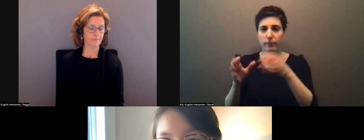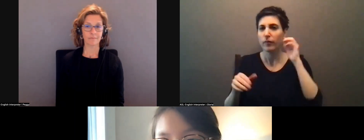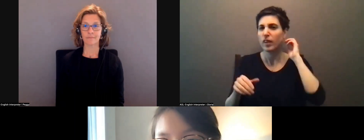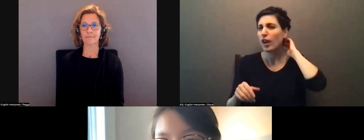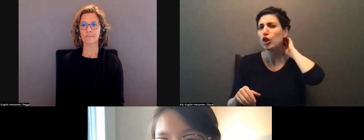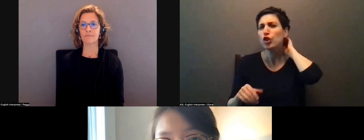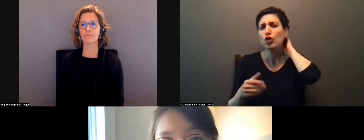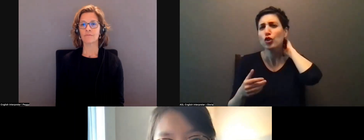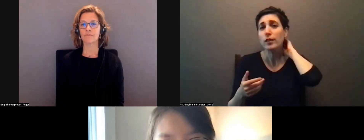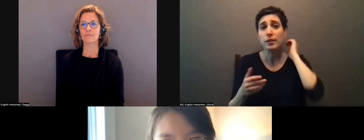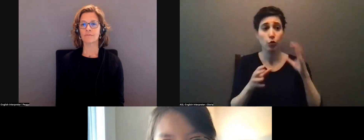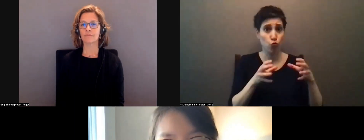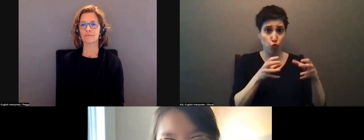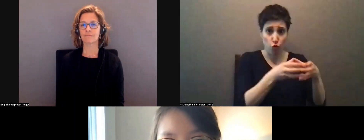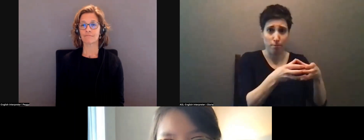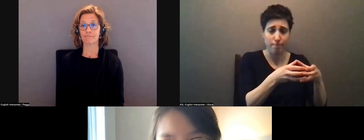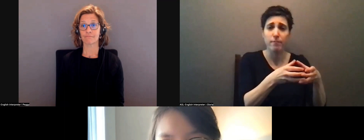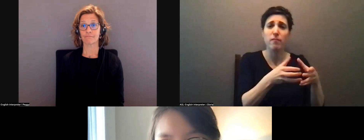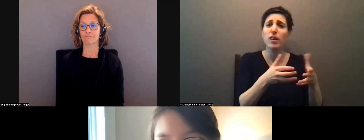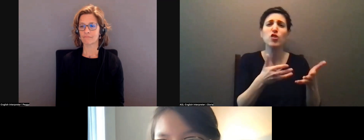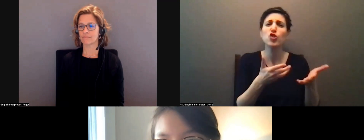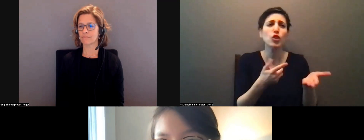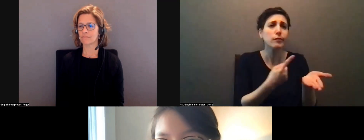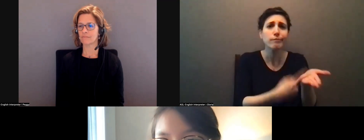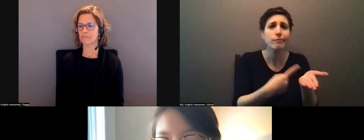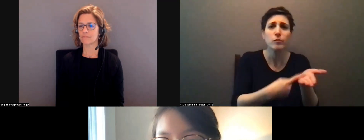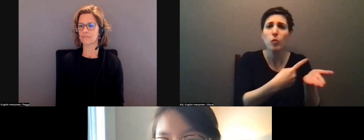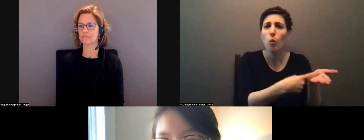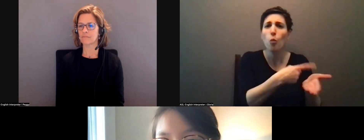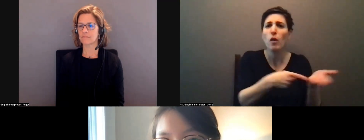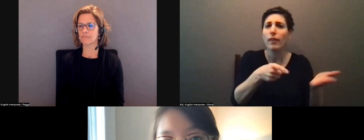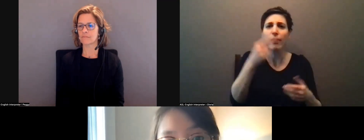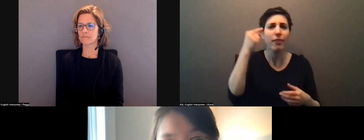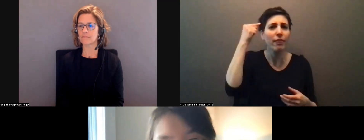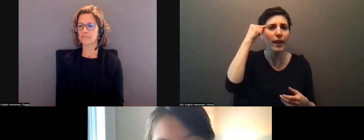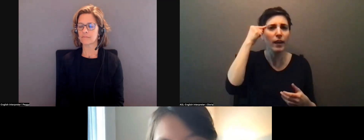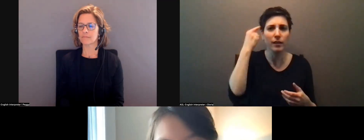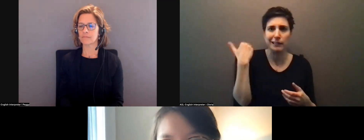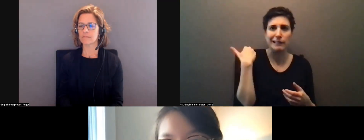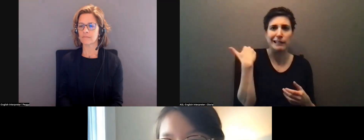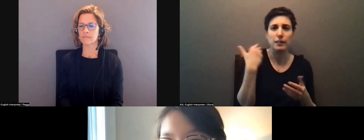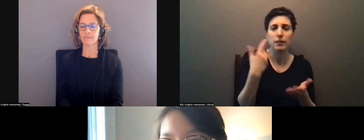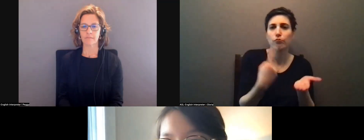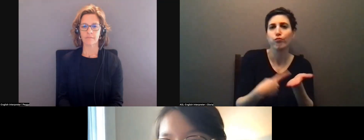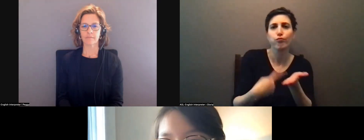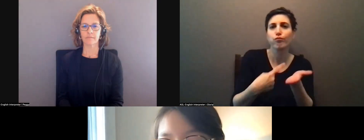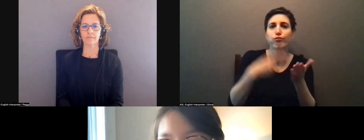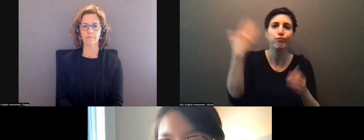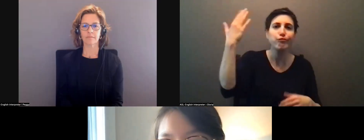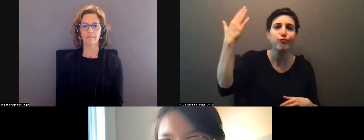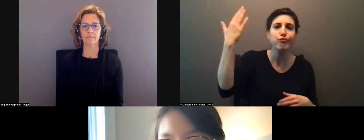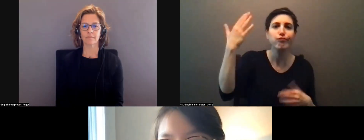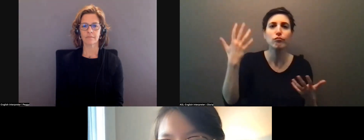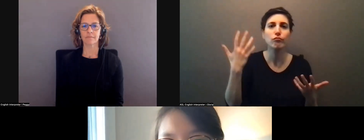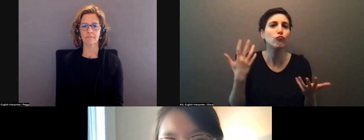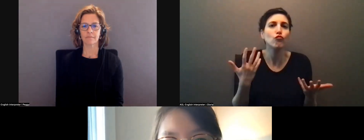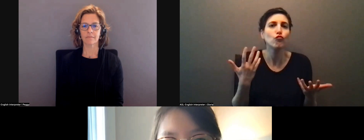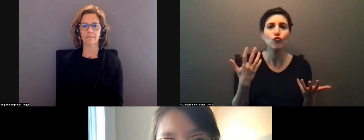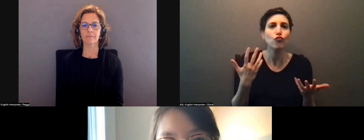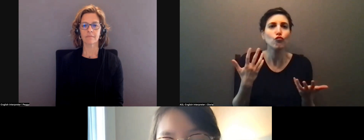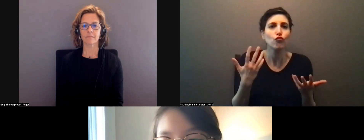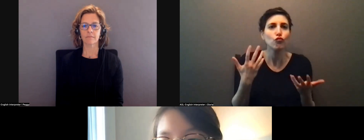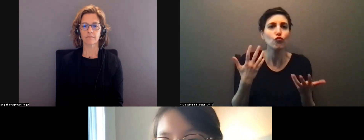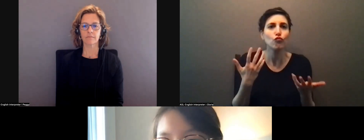to reflect on the discussion. And as you're reflecting, I guess, on the discussion, what are the kind